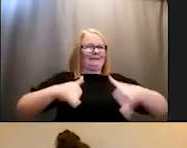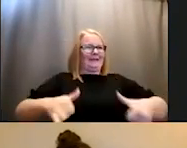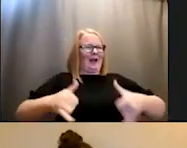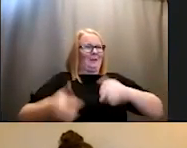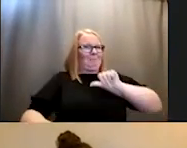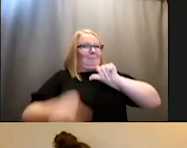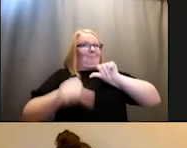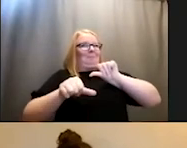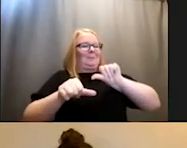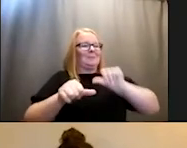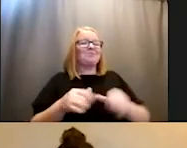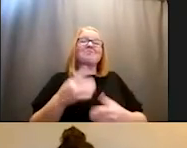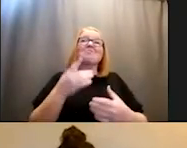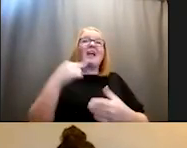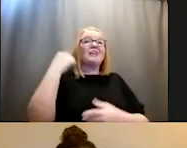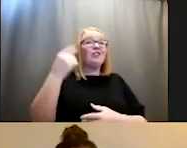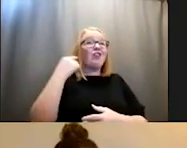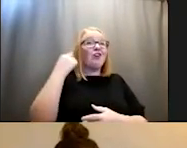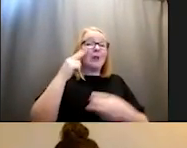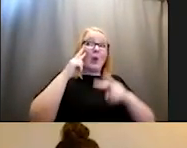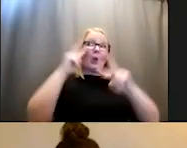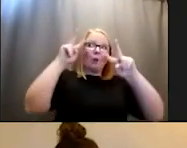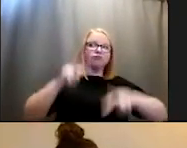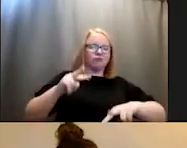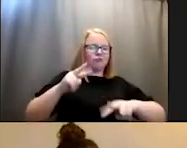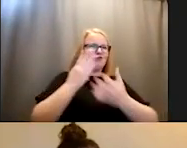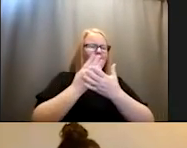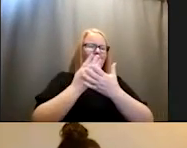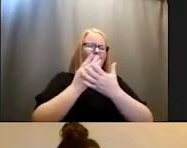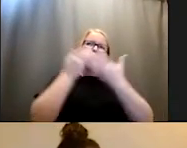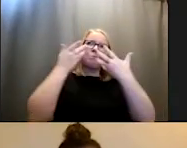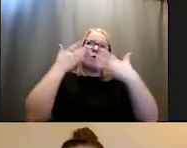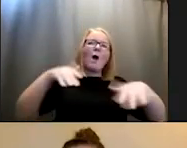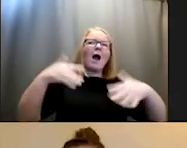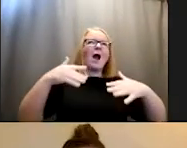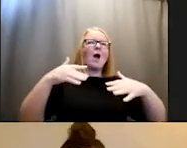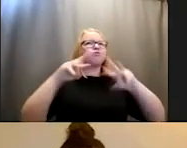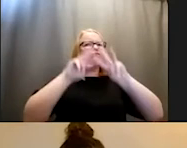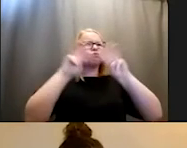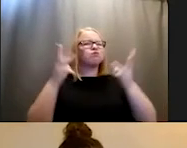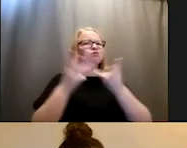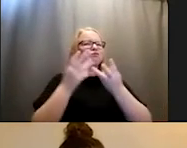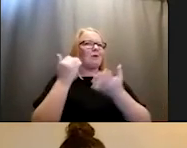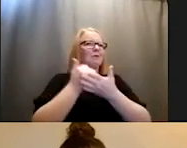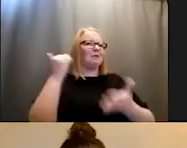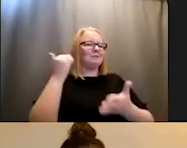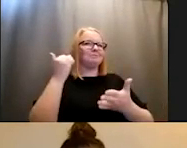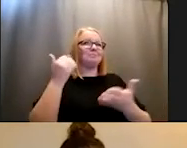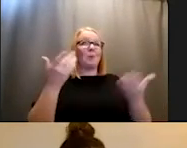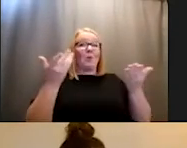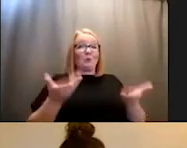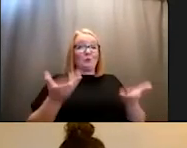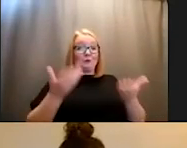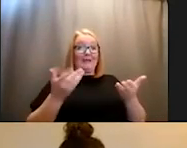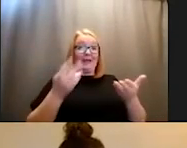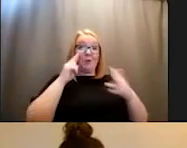street style and the Chelsea girl London look a real global phenomenon. But today we're going to focus specifically on her cosmetics